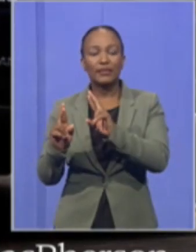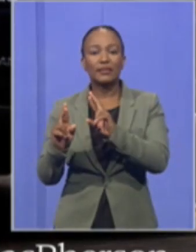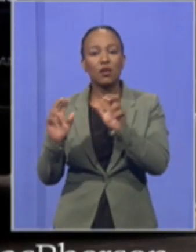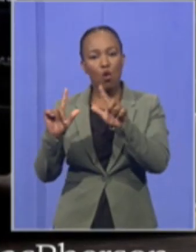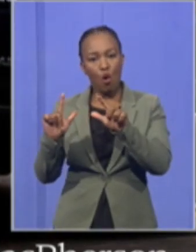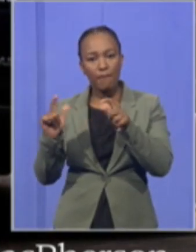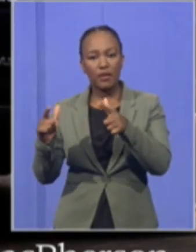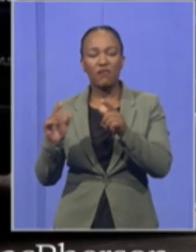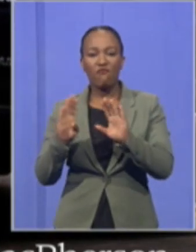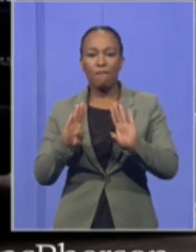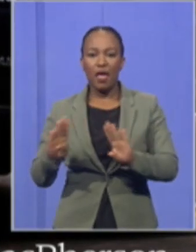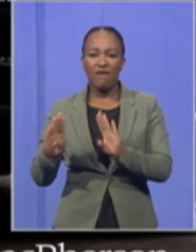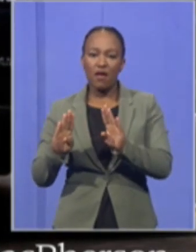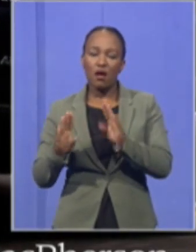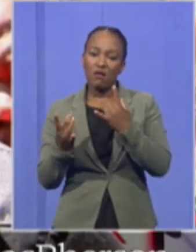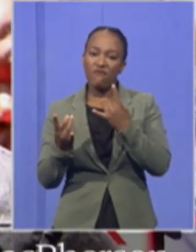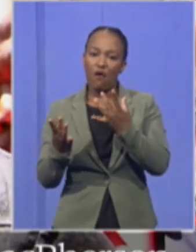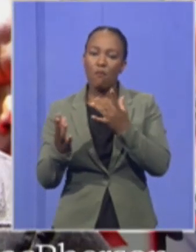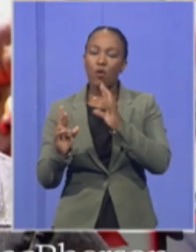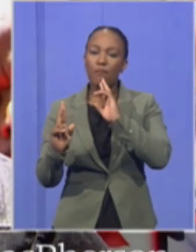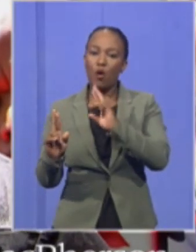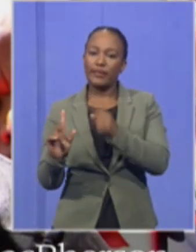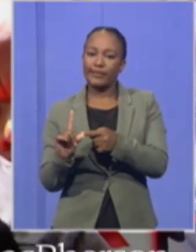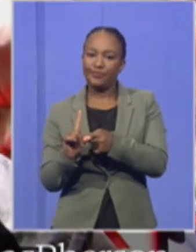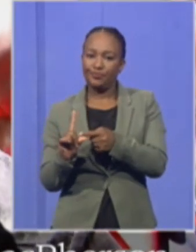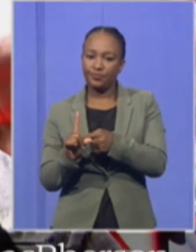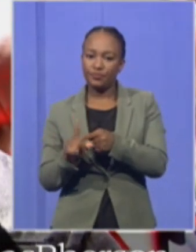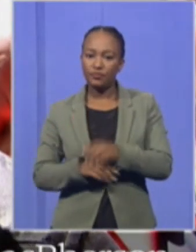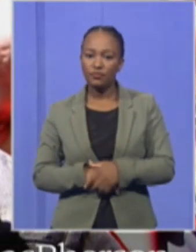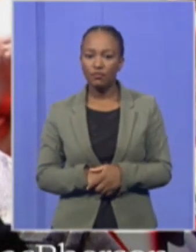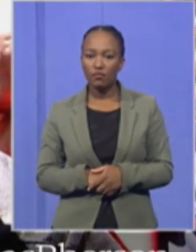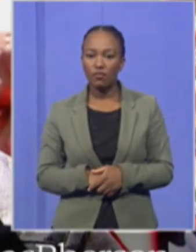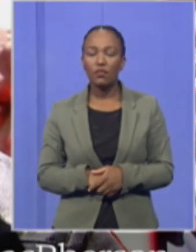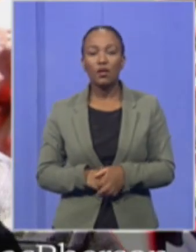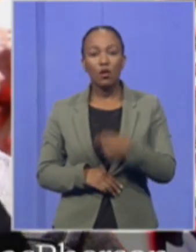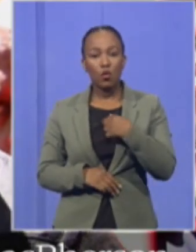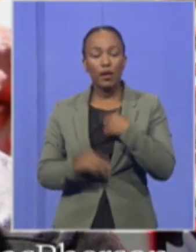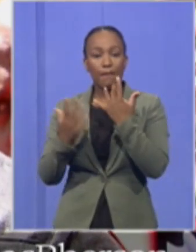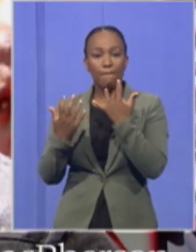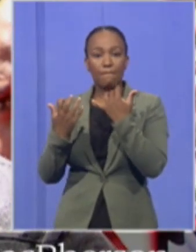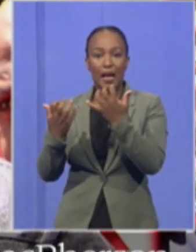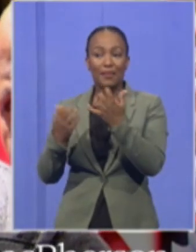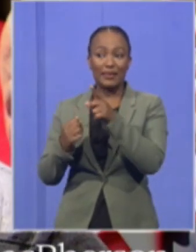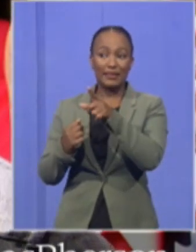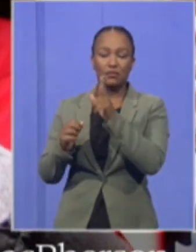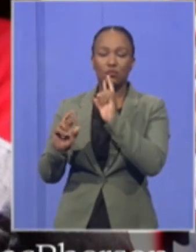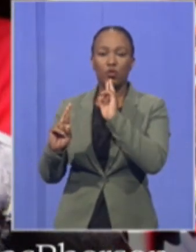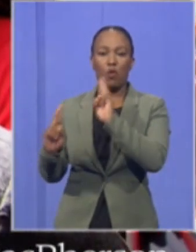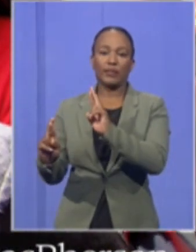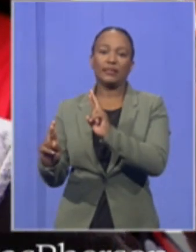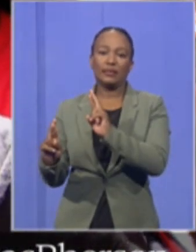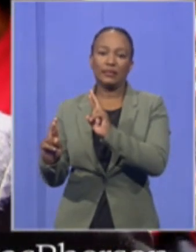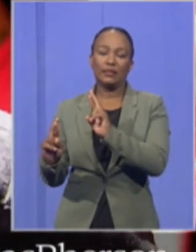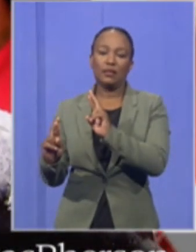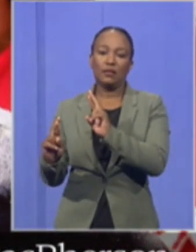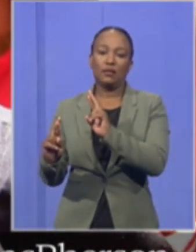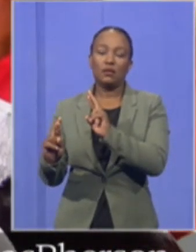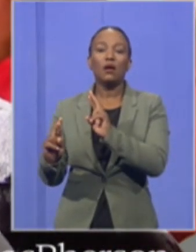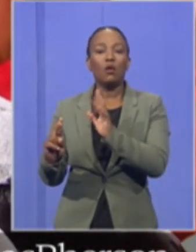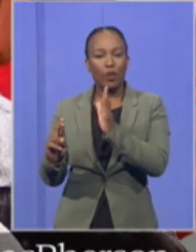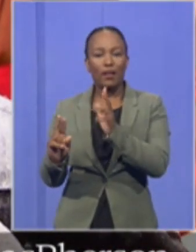kwa parlamenteng. We're going to take this matter to the parliament and make sure that it's reported